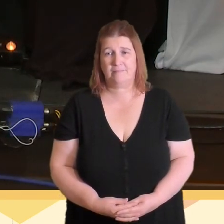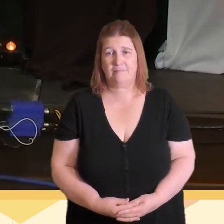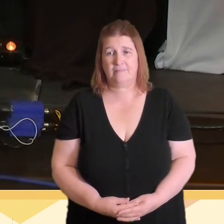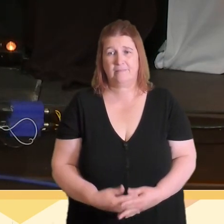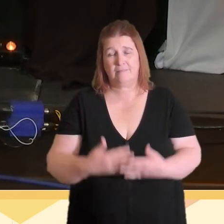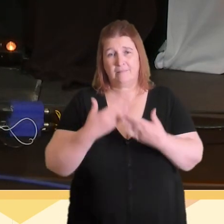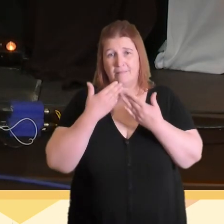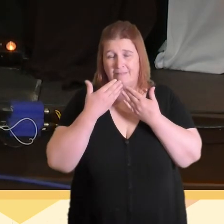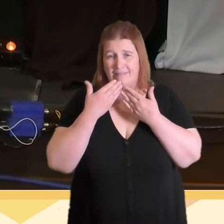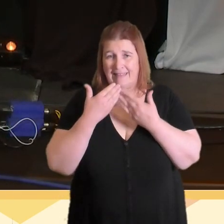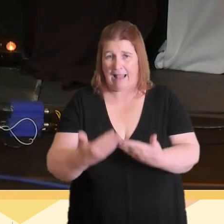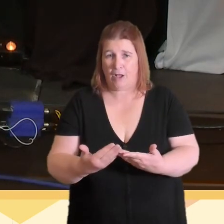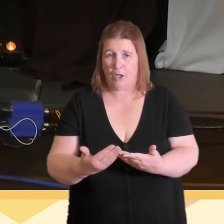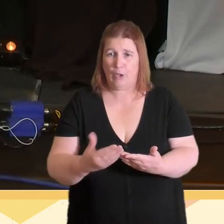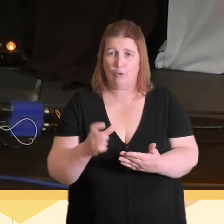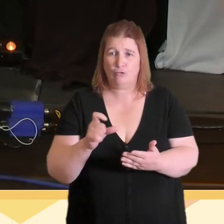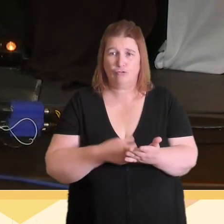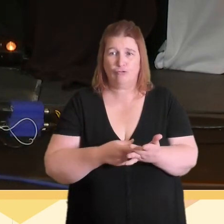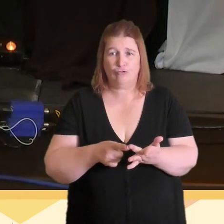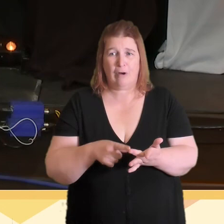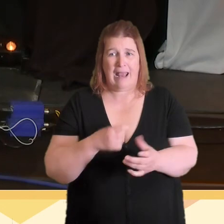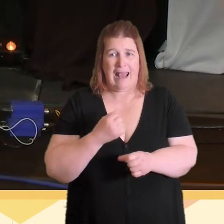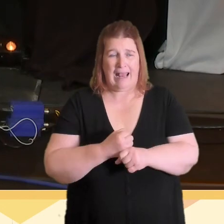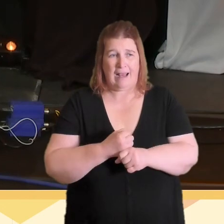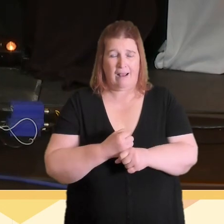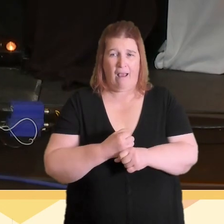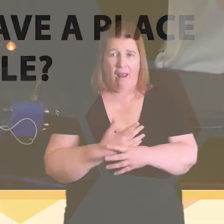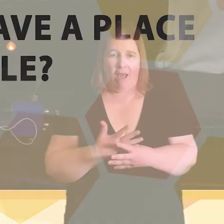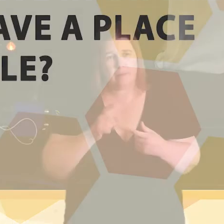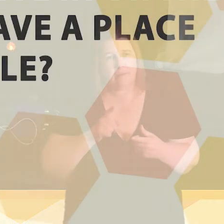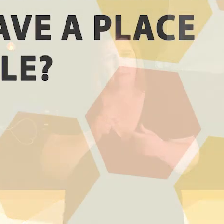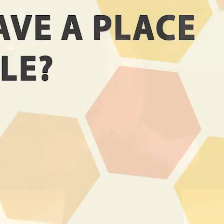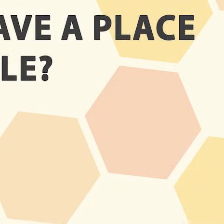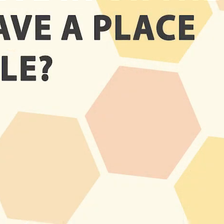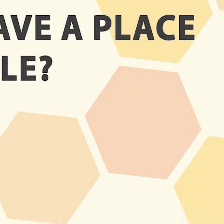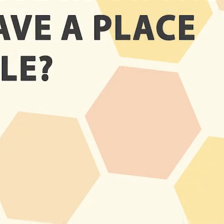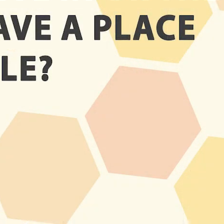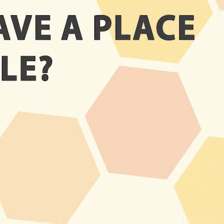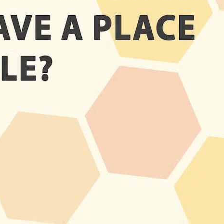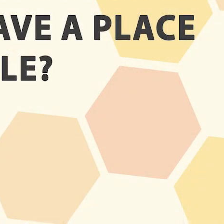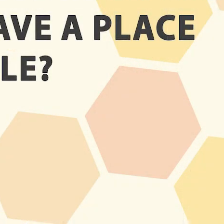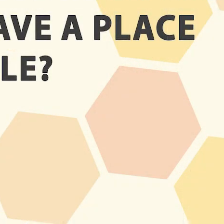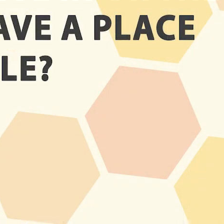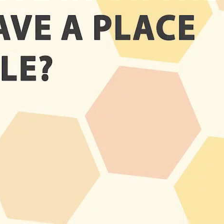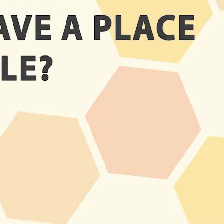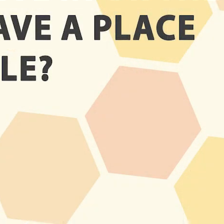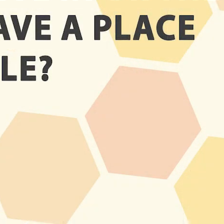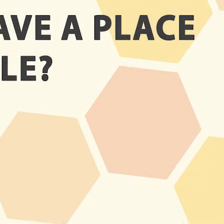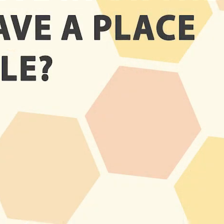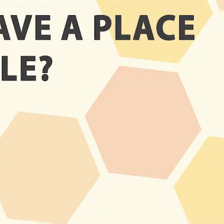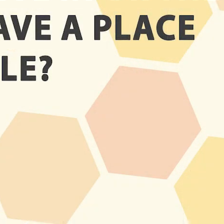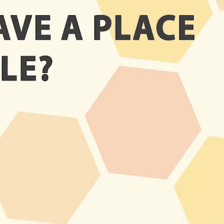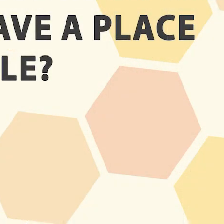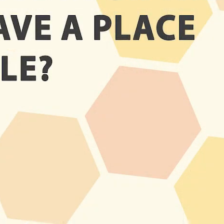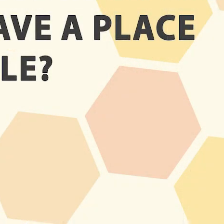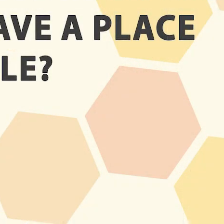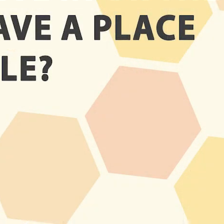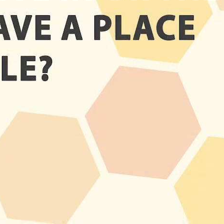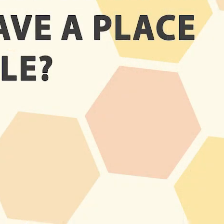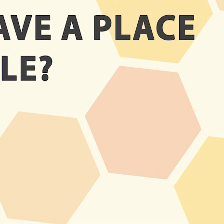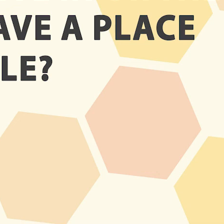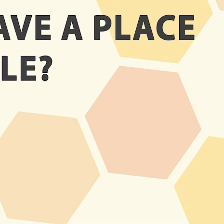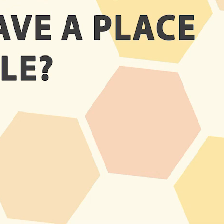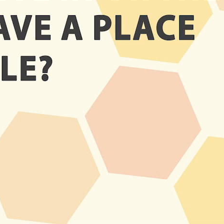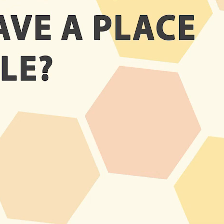Thank you so much, Craig. Lots of questions there. Do you hide your differences, or might they be